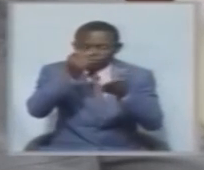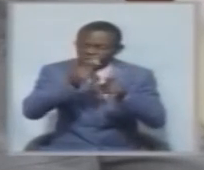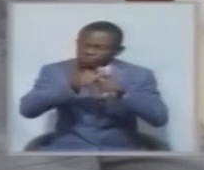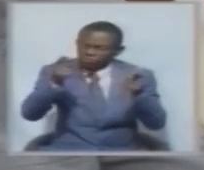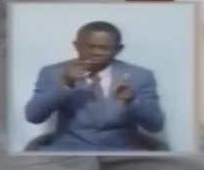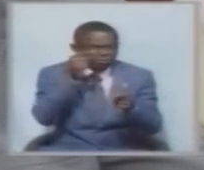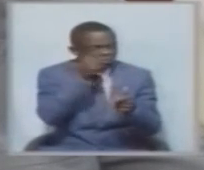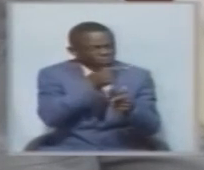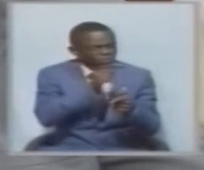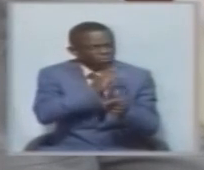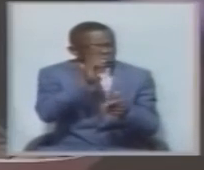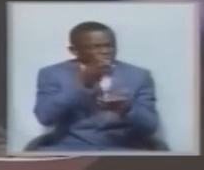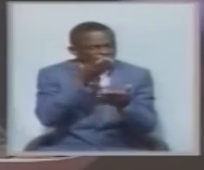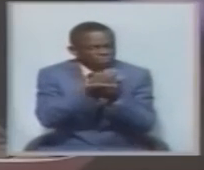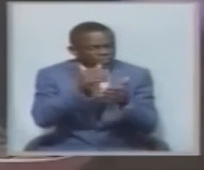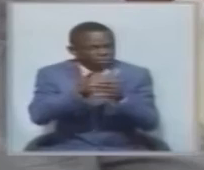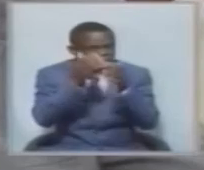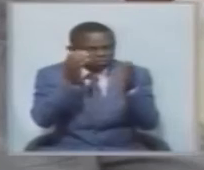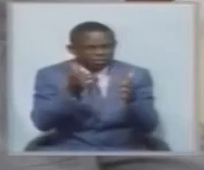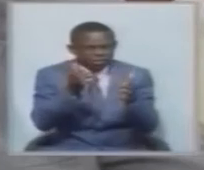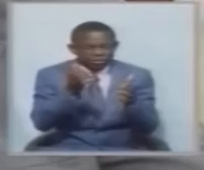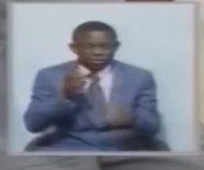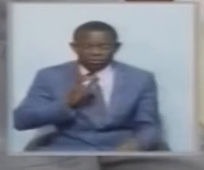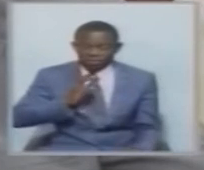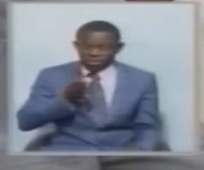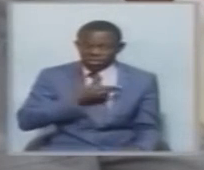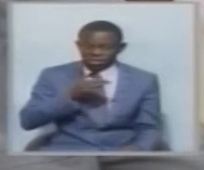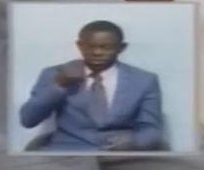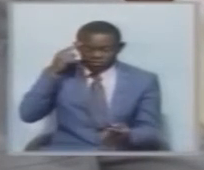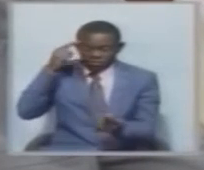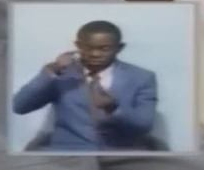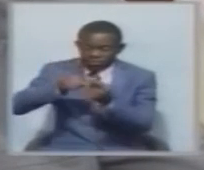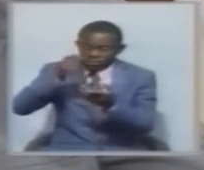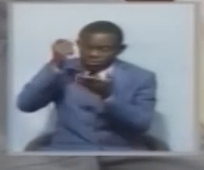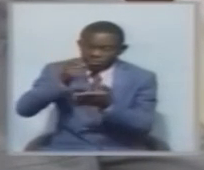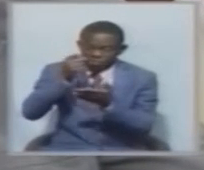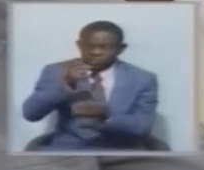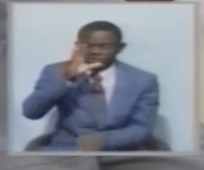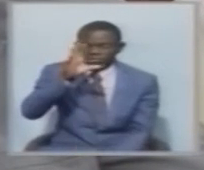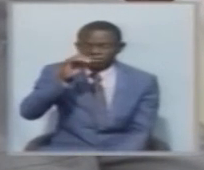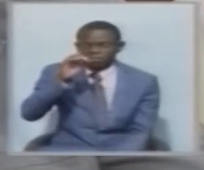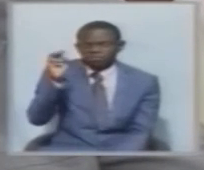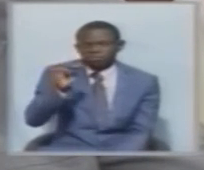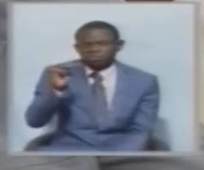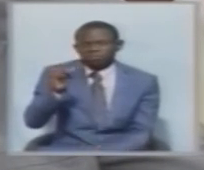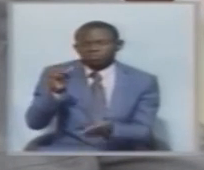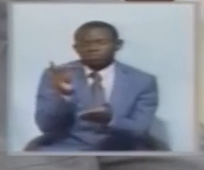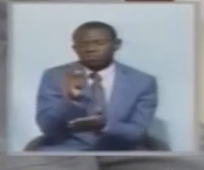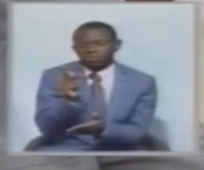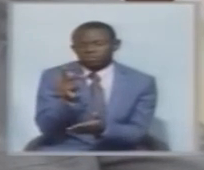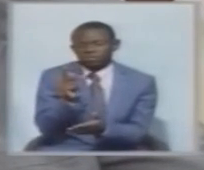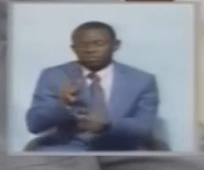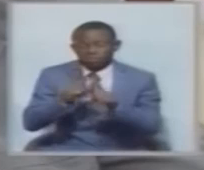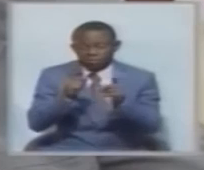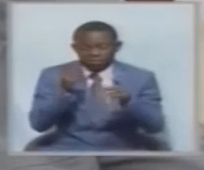estimate, Grevazio, is 50 million kwacha, but we also have a contribution from the Africa Development